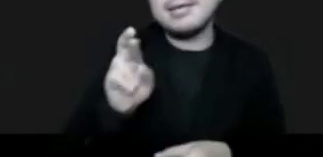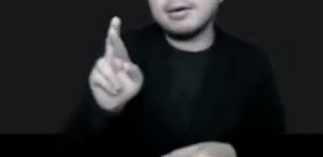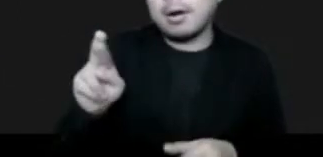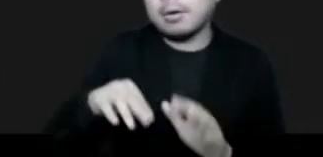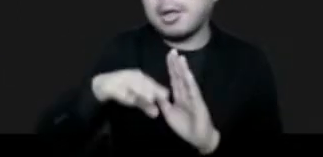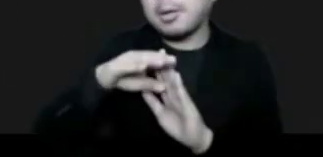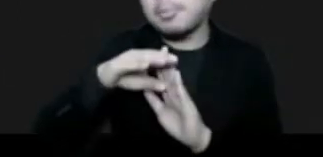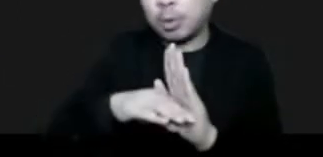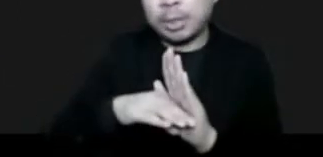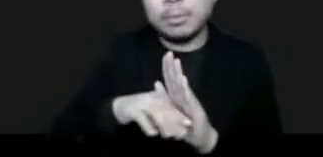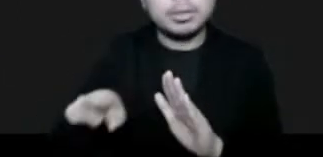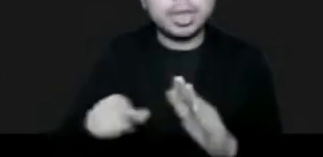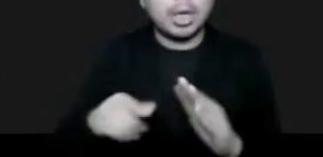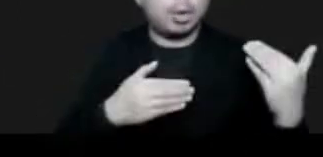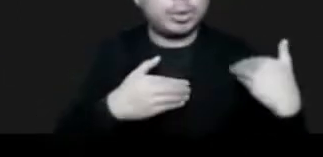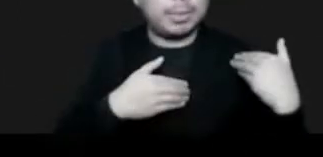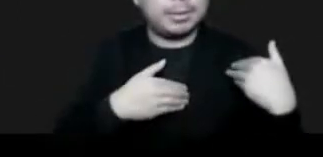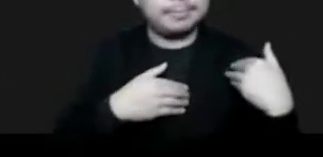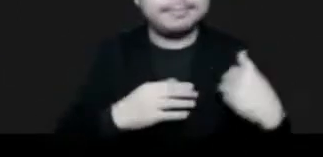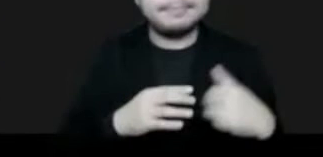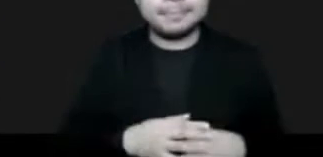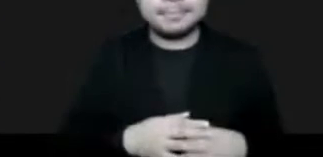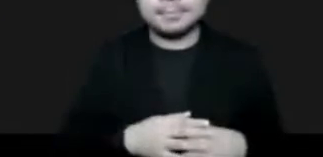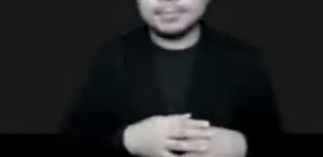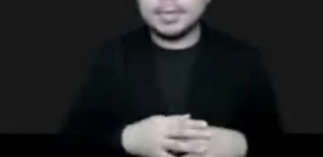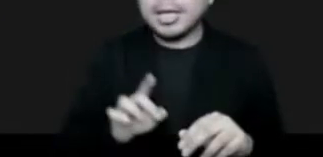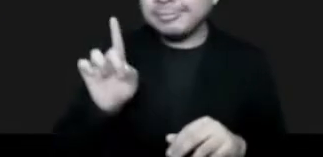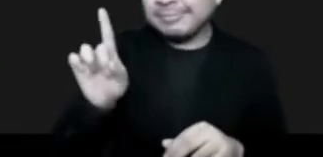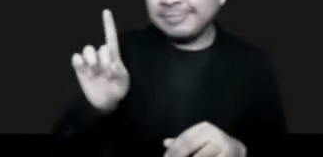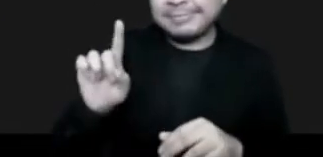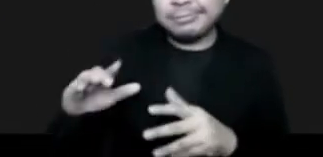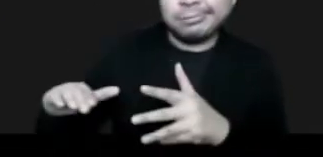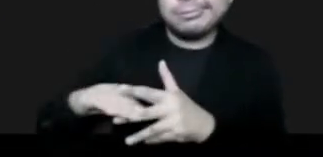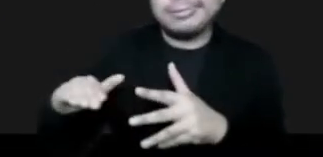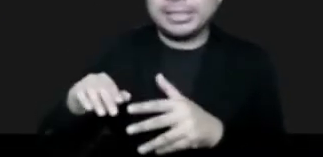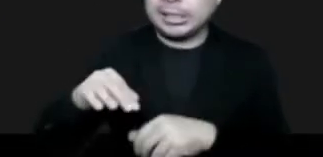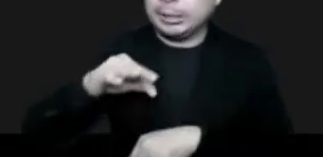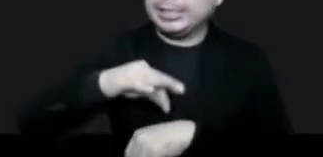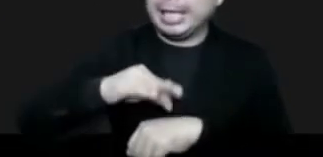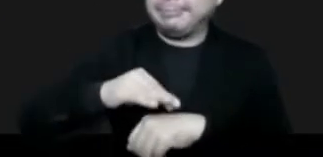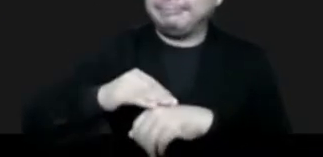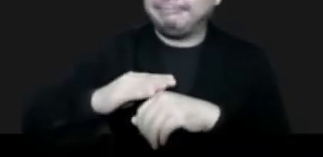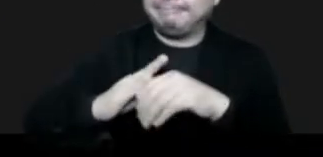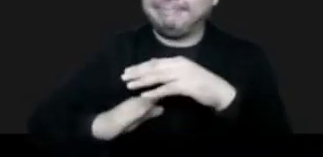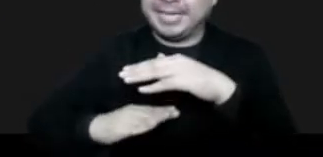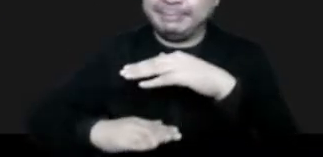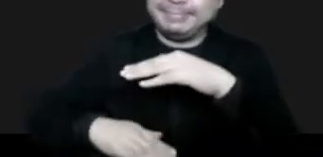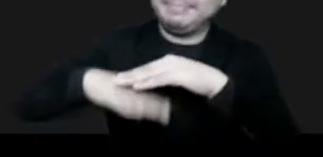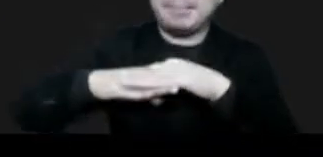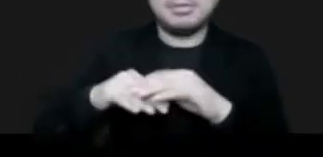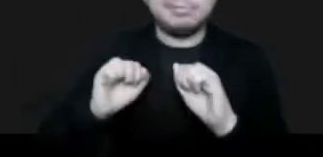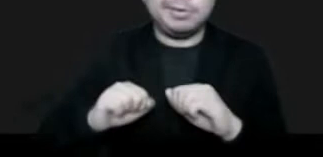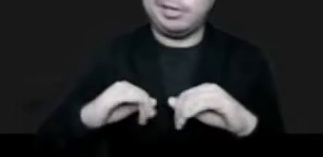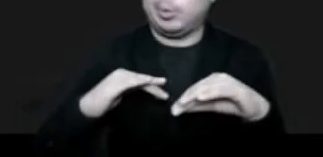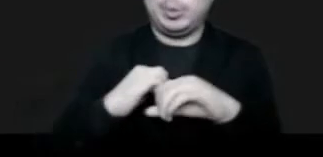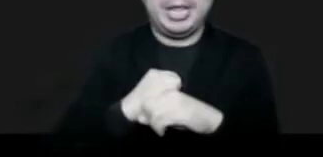Olivia, sorry to interrupt. Just we're reaching the end of the time. If you can wrap up, please. Yes, thank you. Thank you.